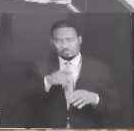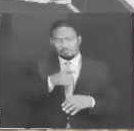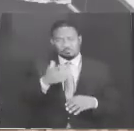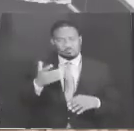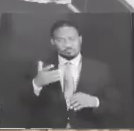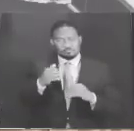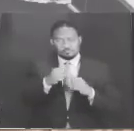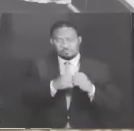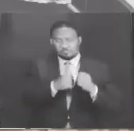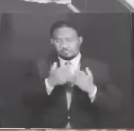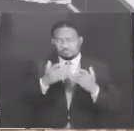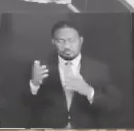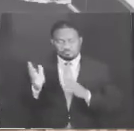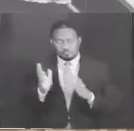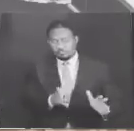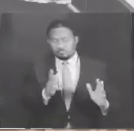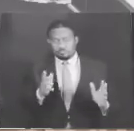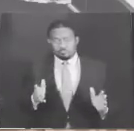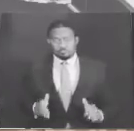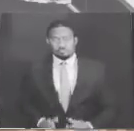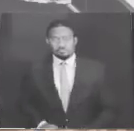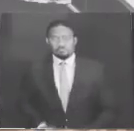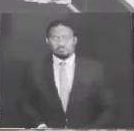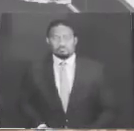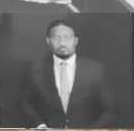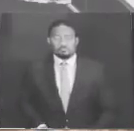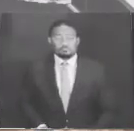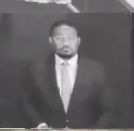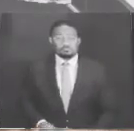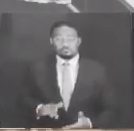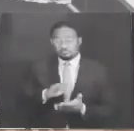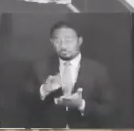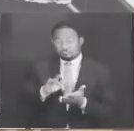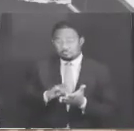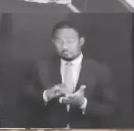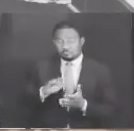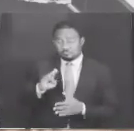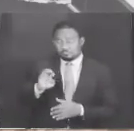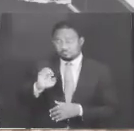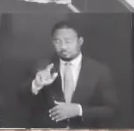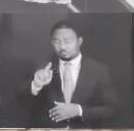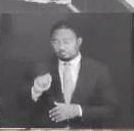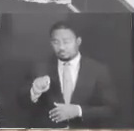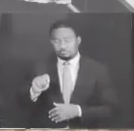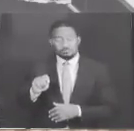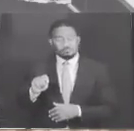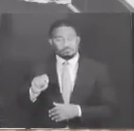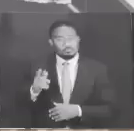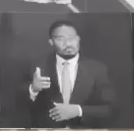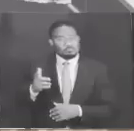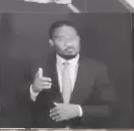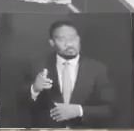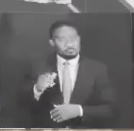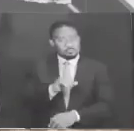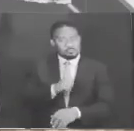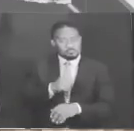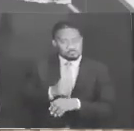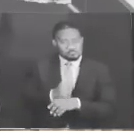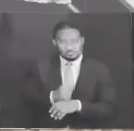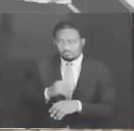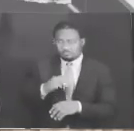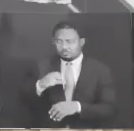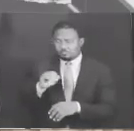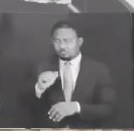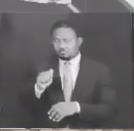behind by the Middle Belt Development Authority, Coastal Development Authority, and the Northern Development Authority. We have